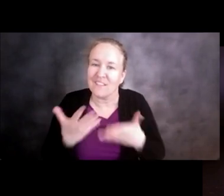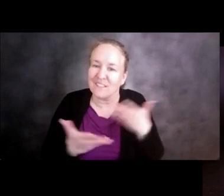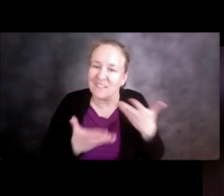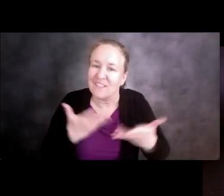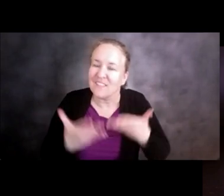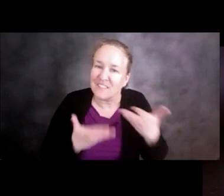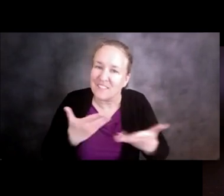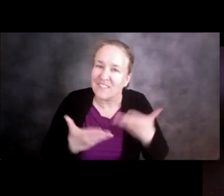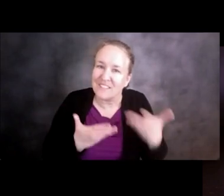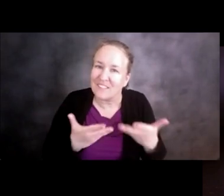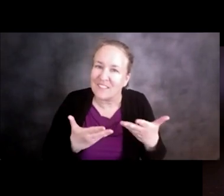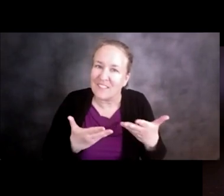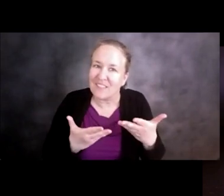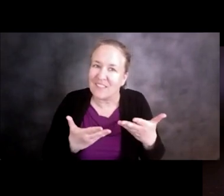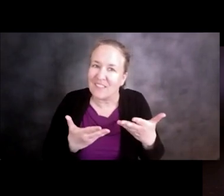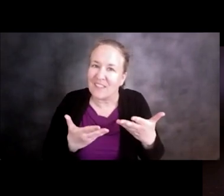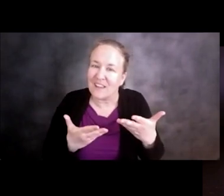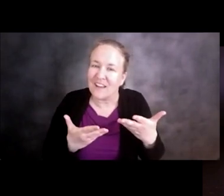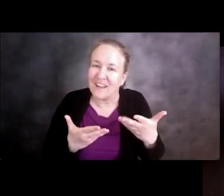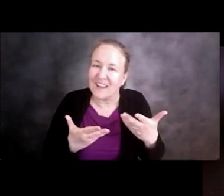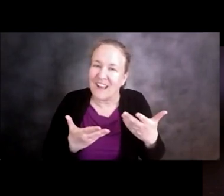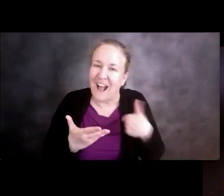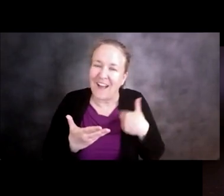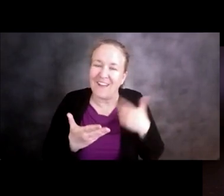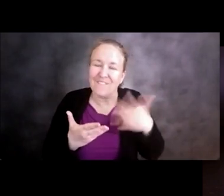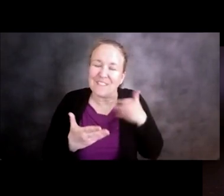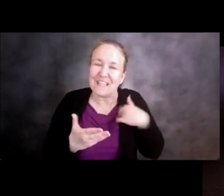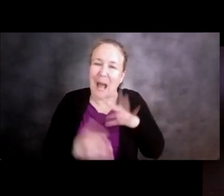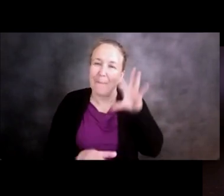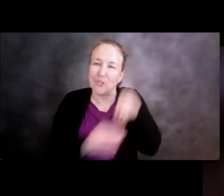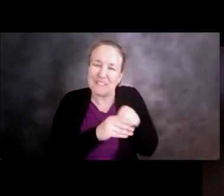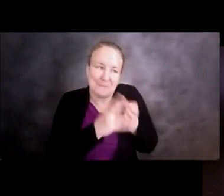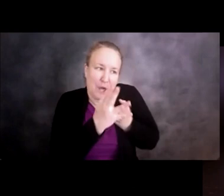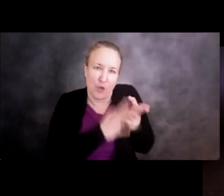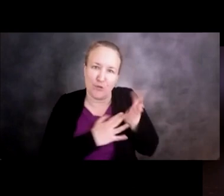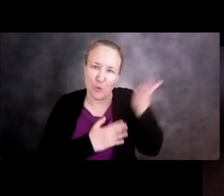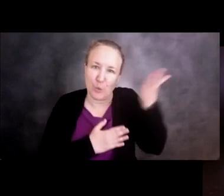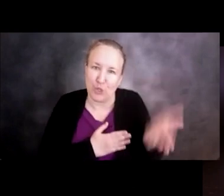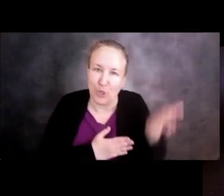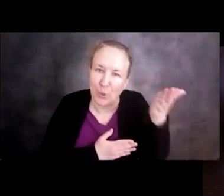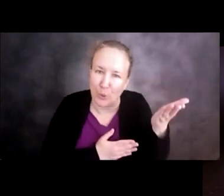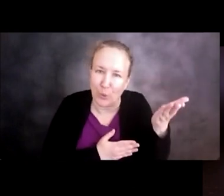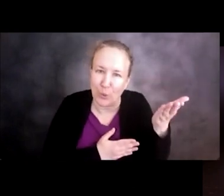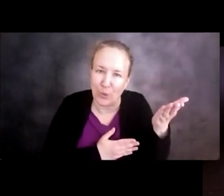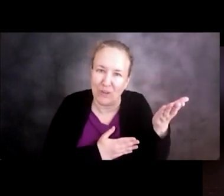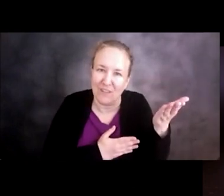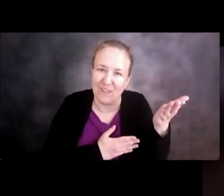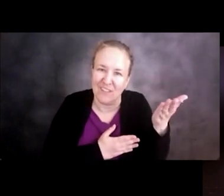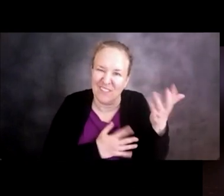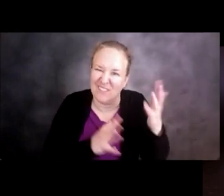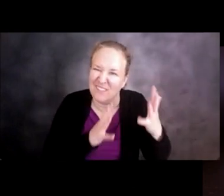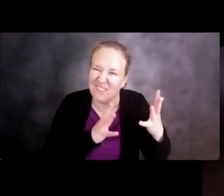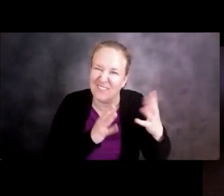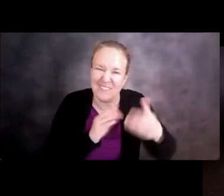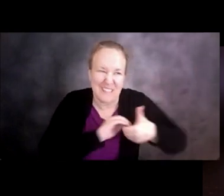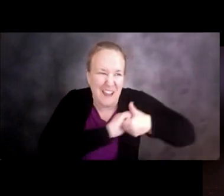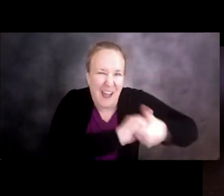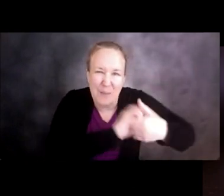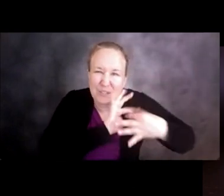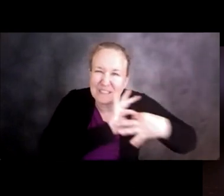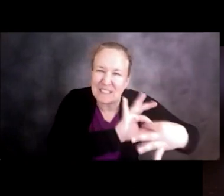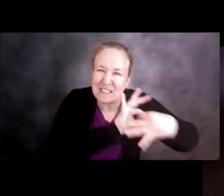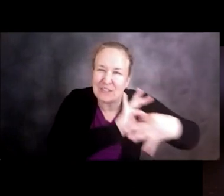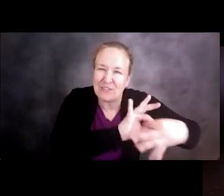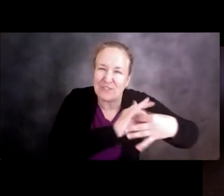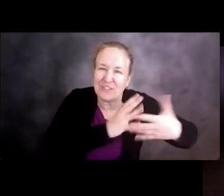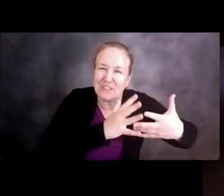vicarious sort of embodied, participatory, collaborative practice